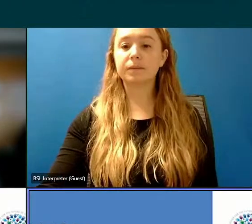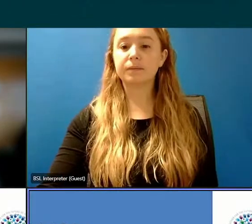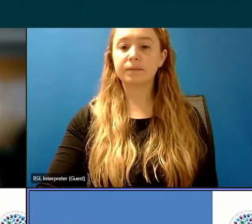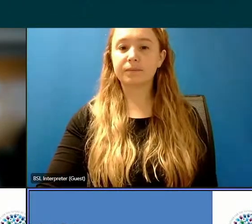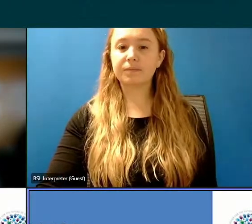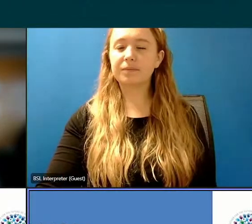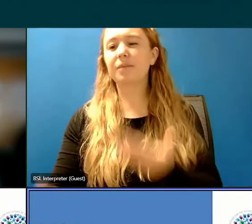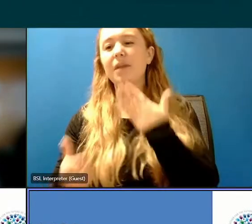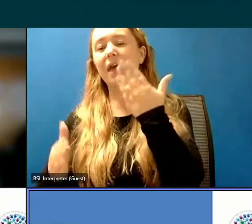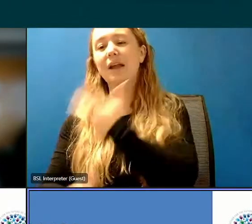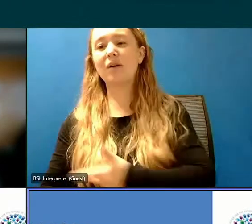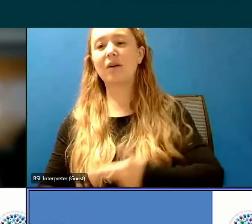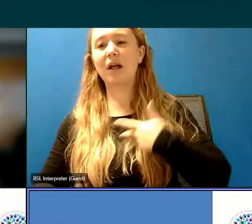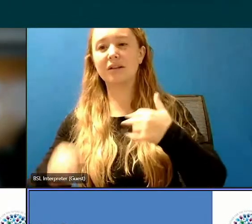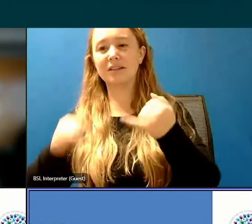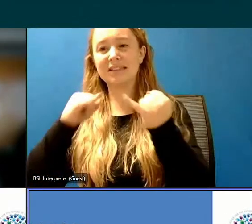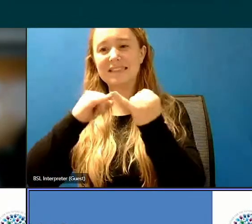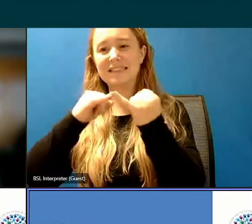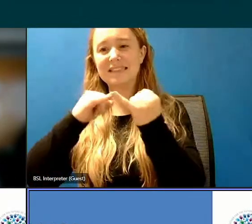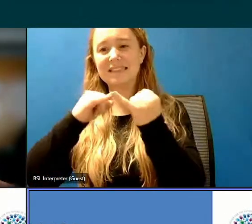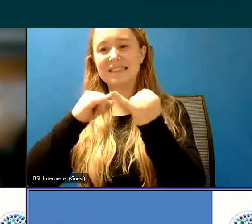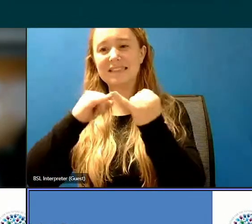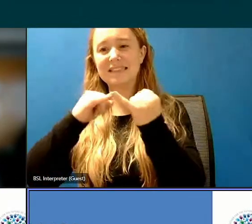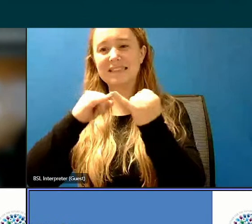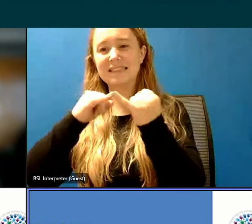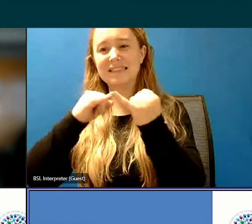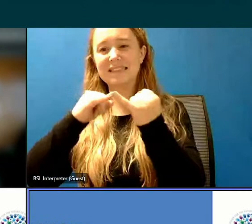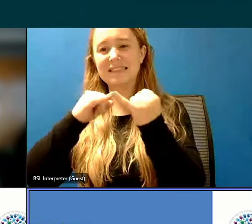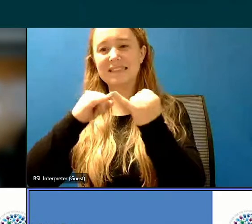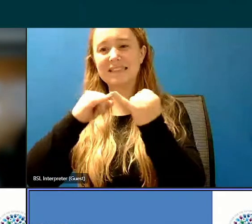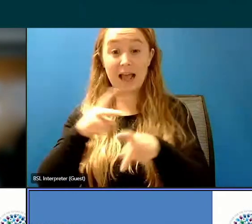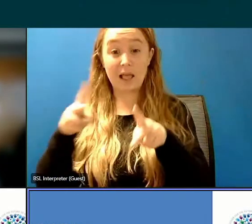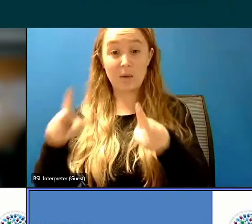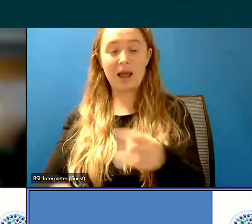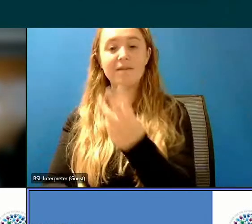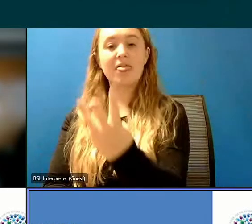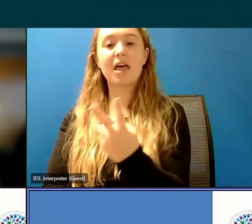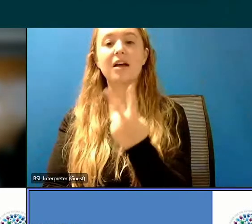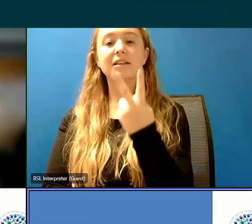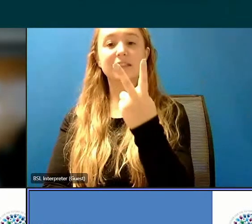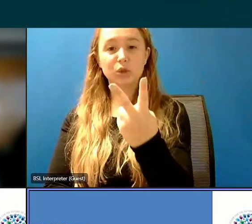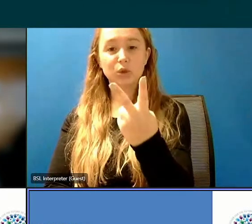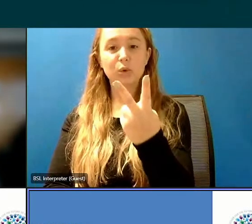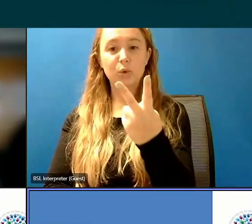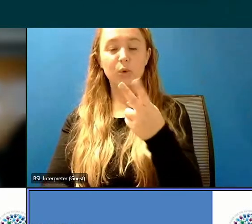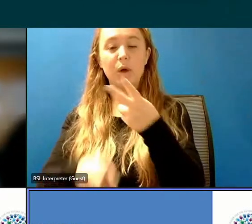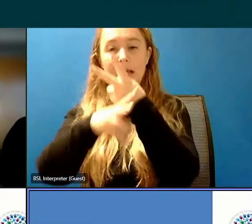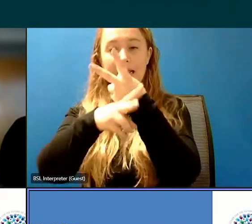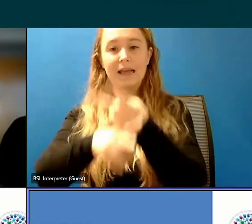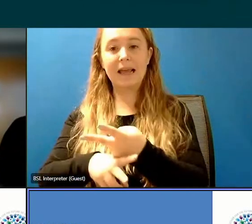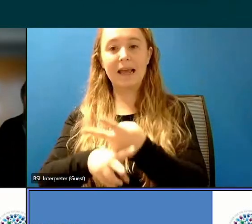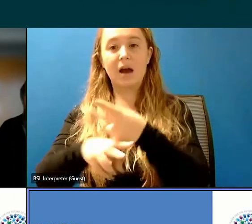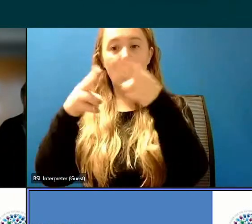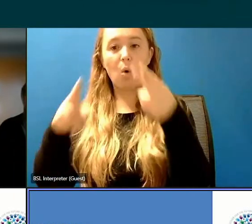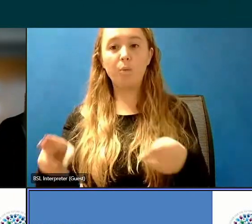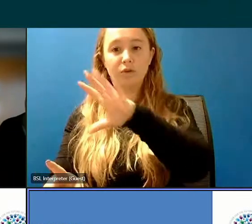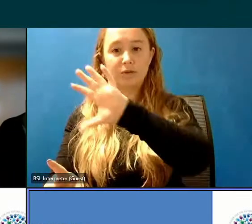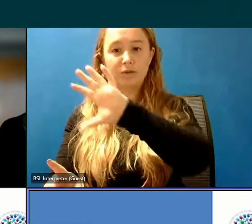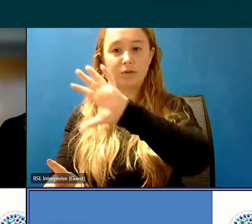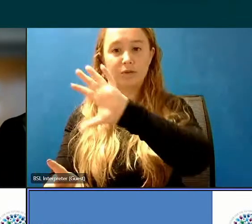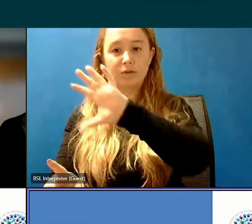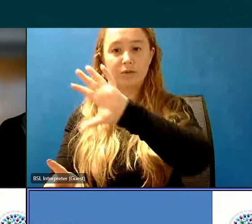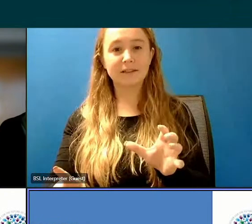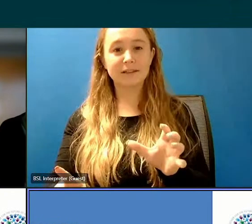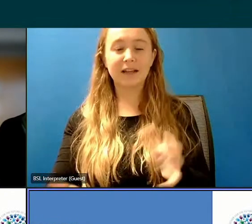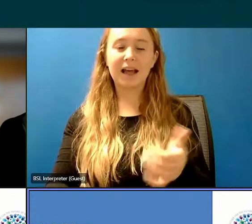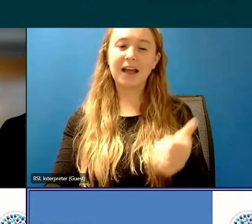Thank you, Councillor Stitt. So within Dumfries and Galloway, I think we've got 32 care homes right across the region, and you'll